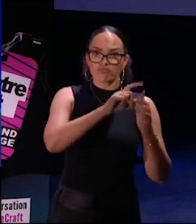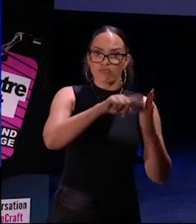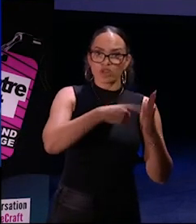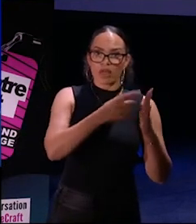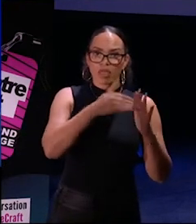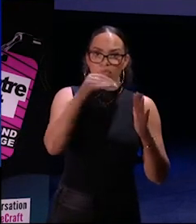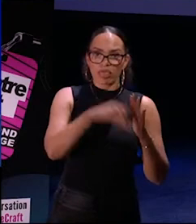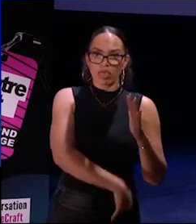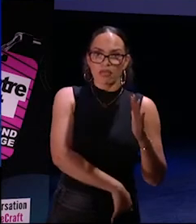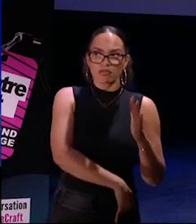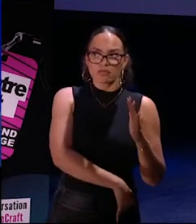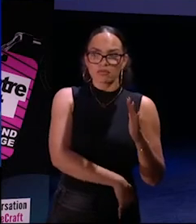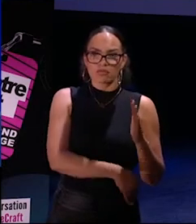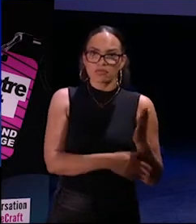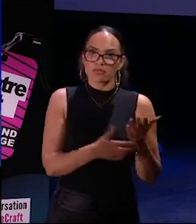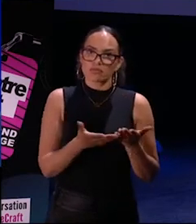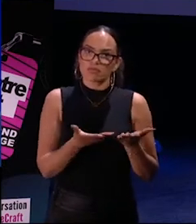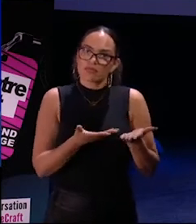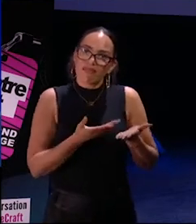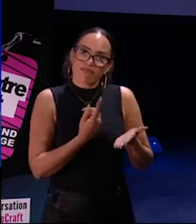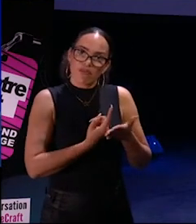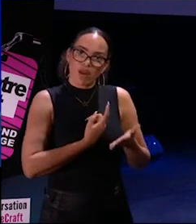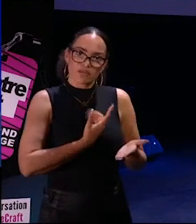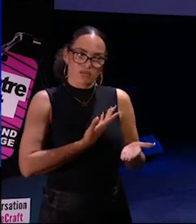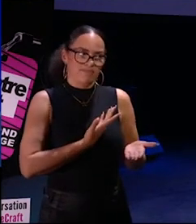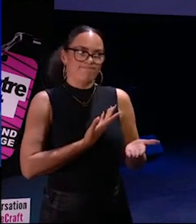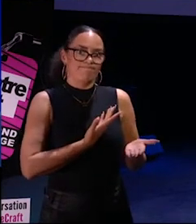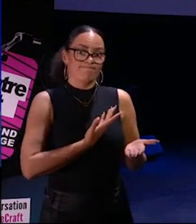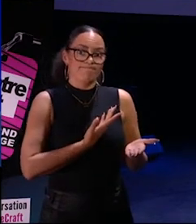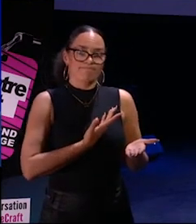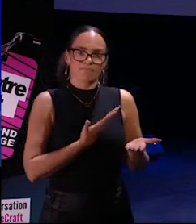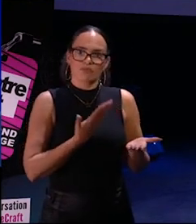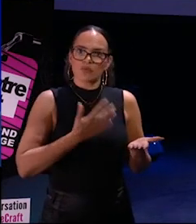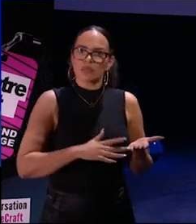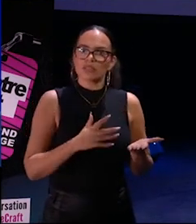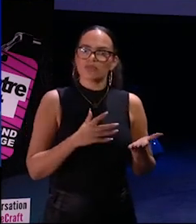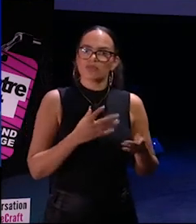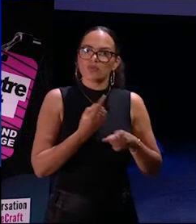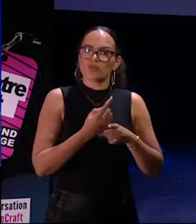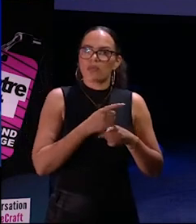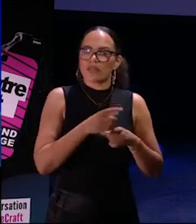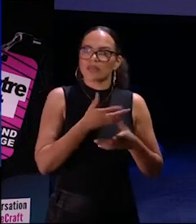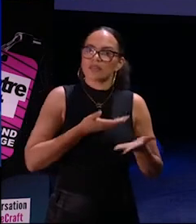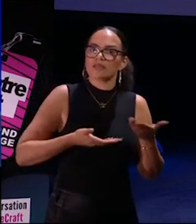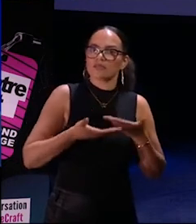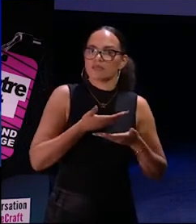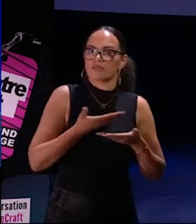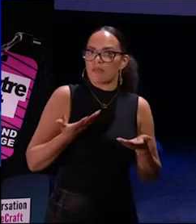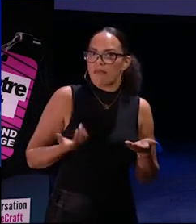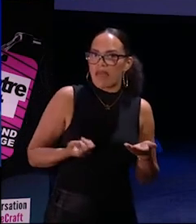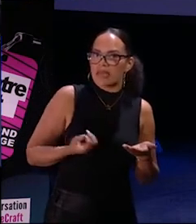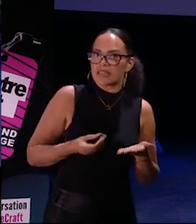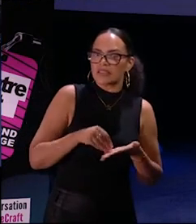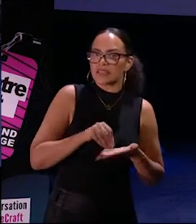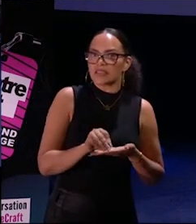gone down the drain, but actually, you know, you're taking these other people kind of with you, not necessarily always getting paid. And this is